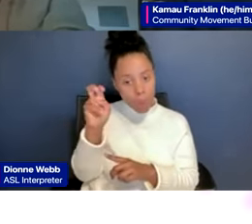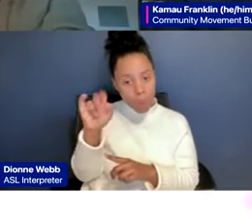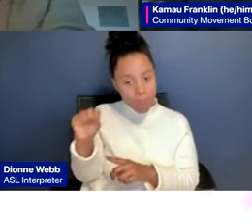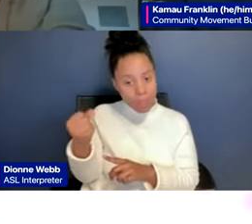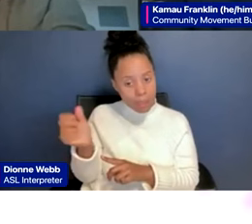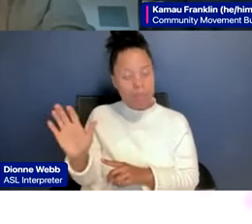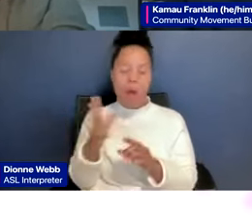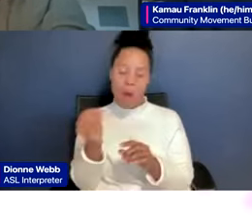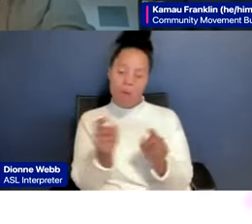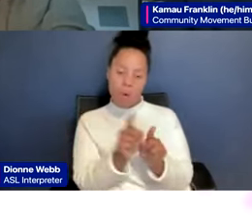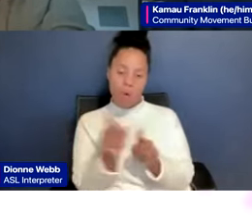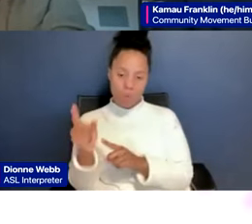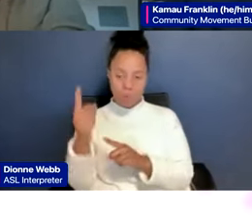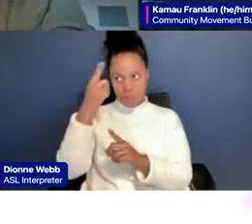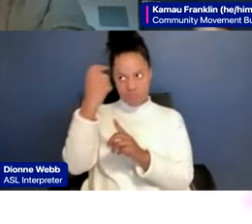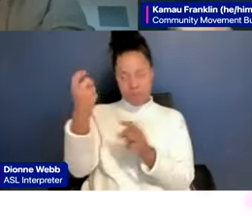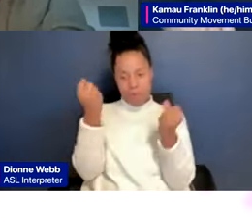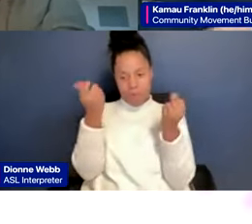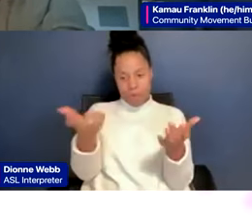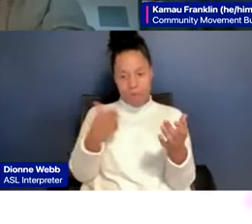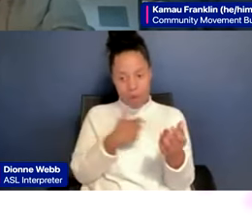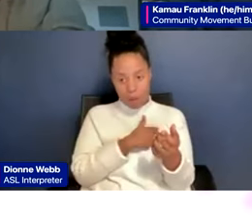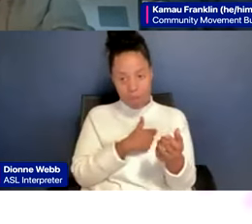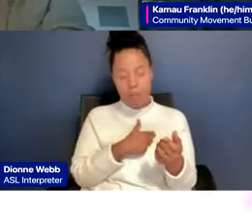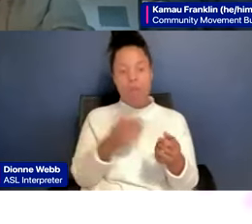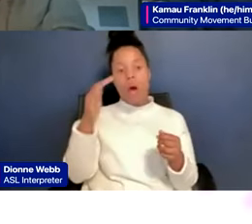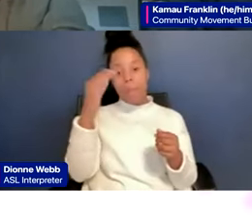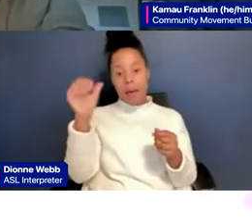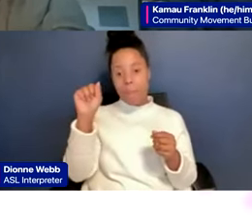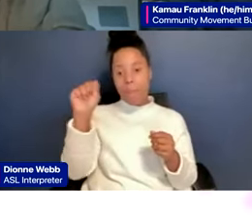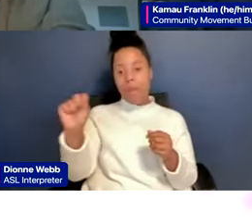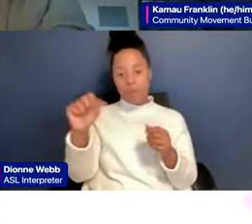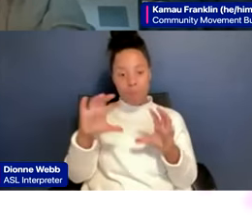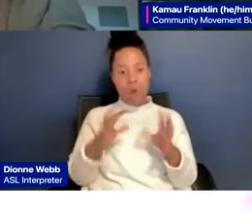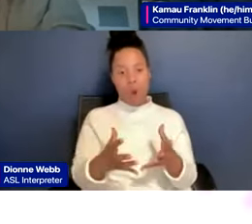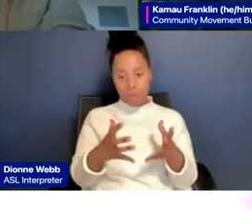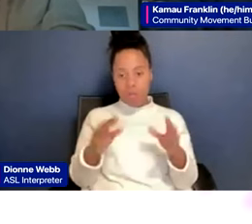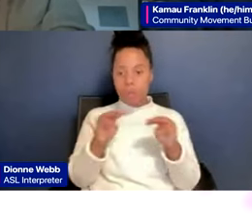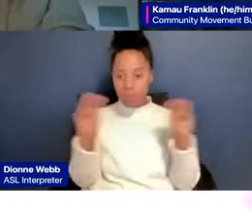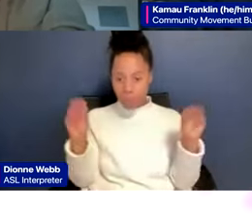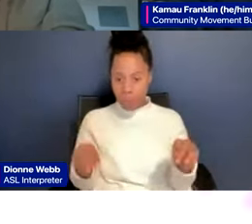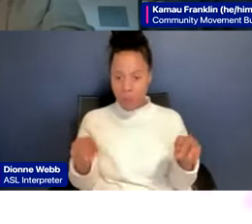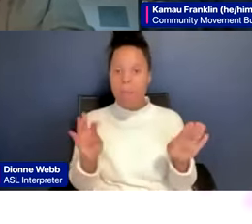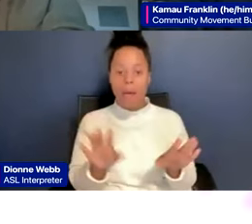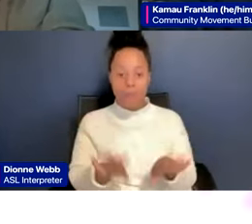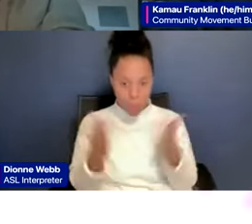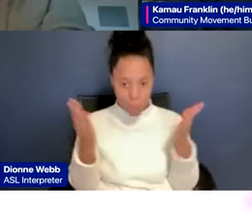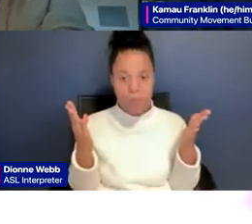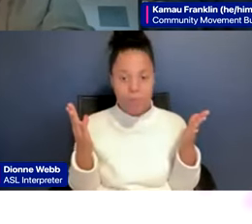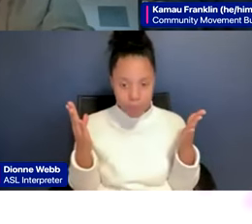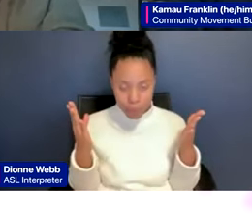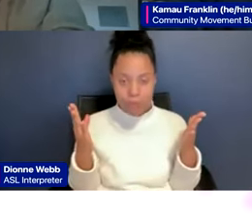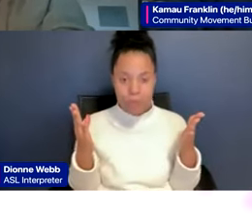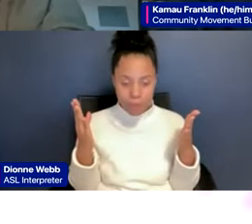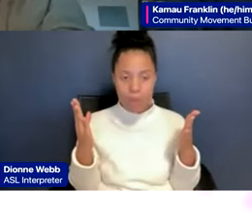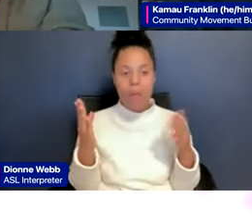of many of us, a Black Panther Party museum has opened. Mm. And